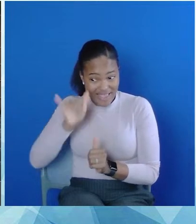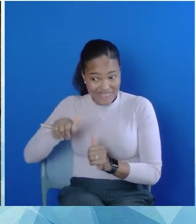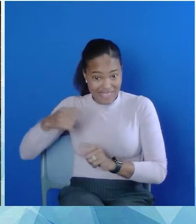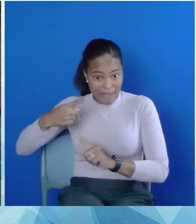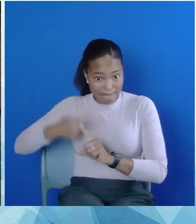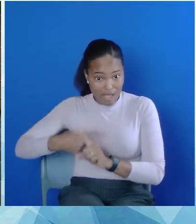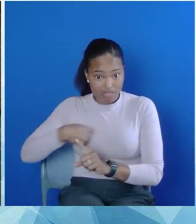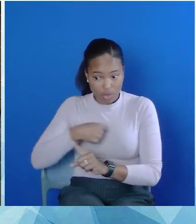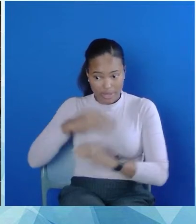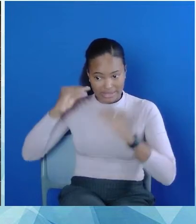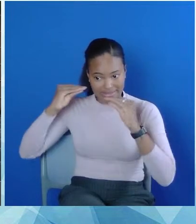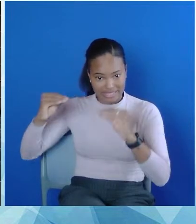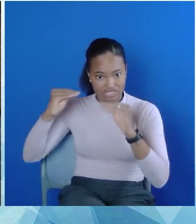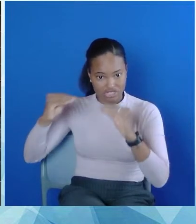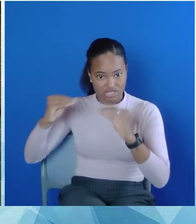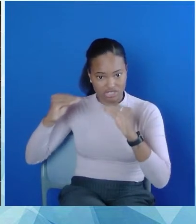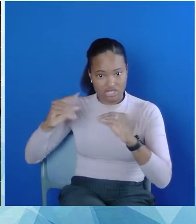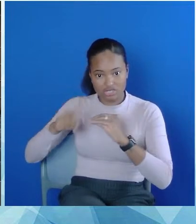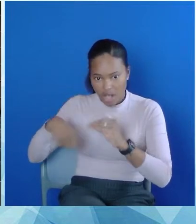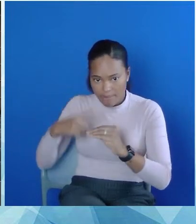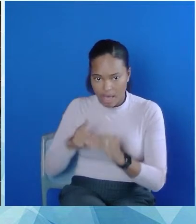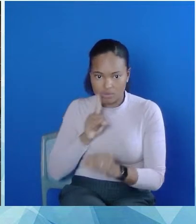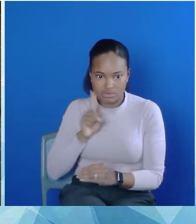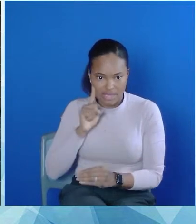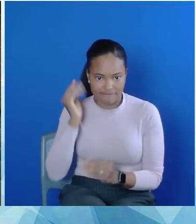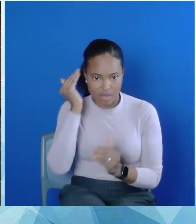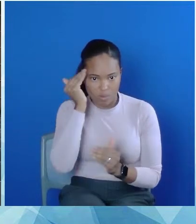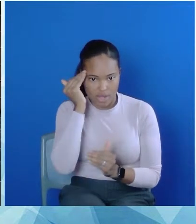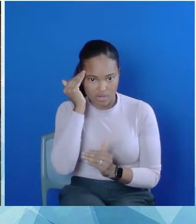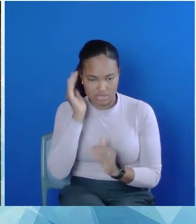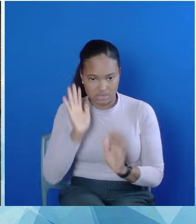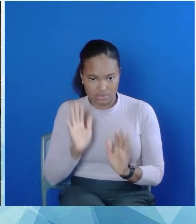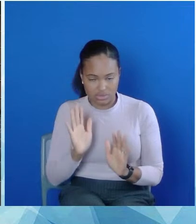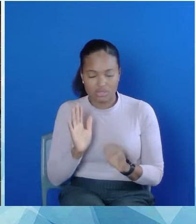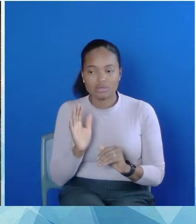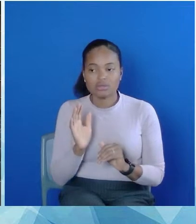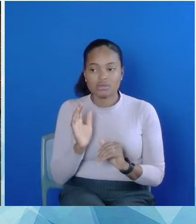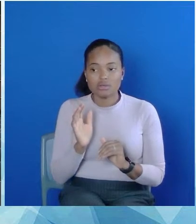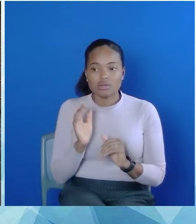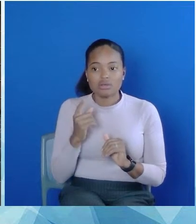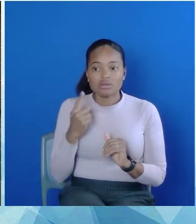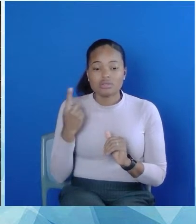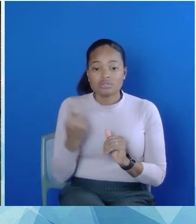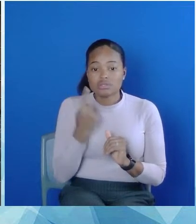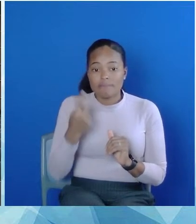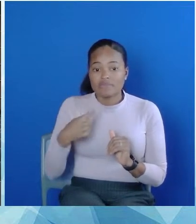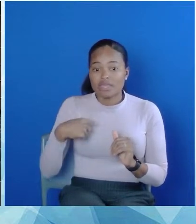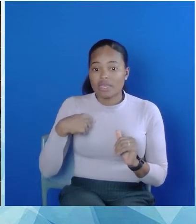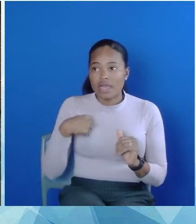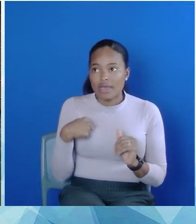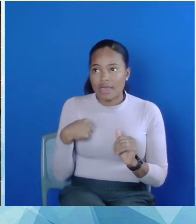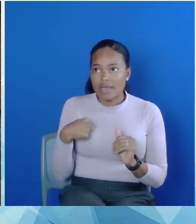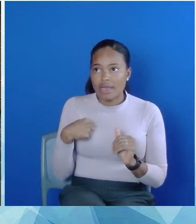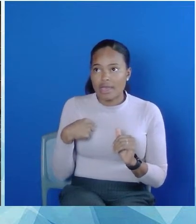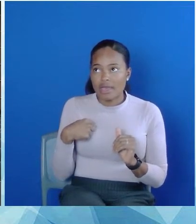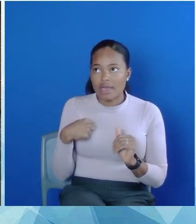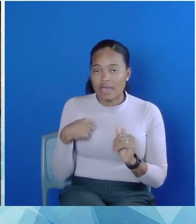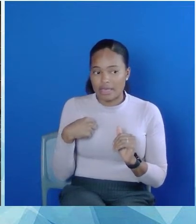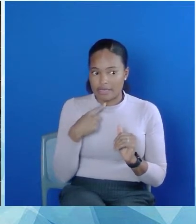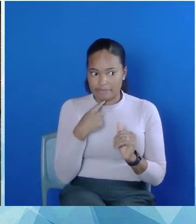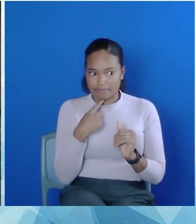educating on deaf awareness? So the one thing that I would probably tell the